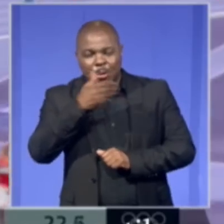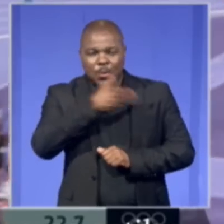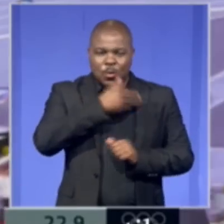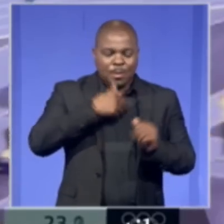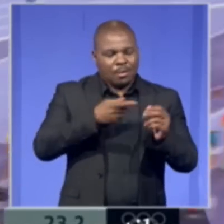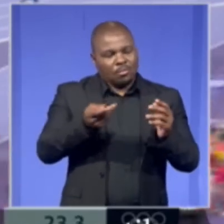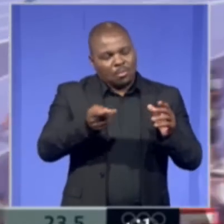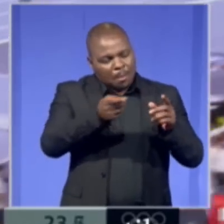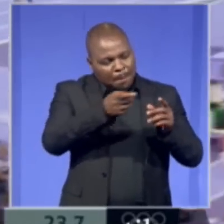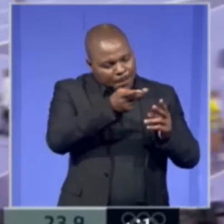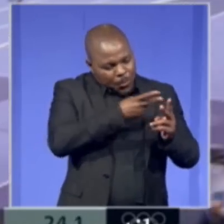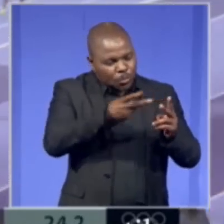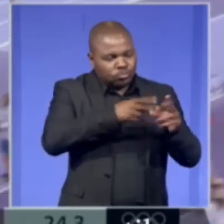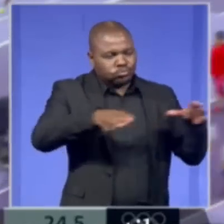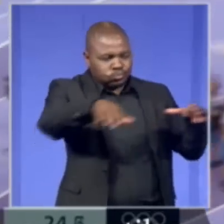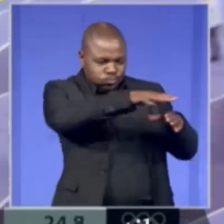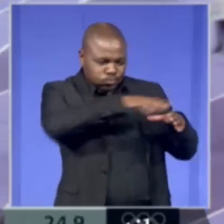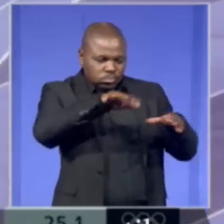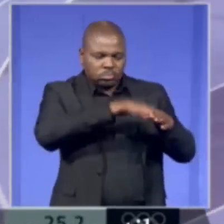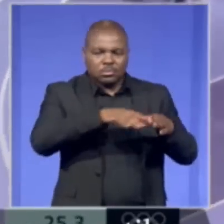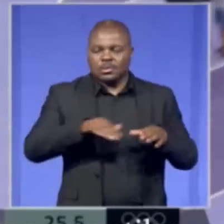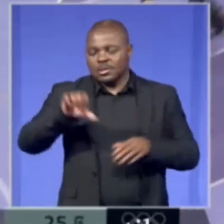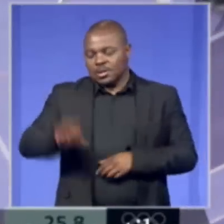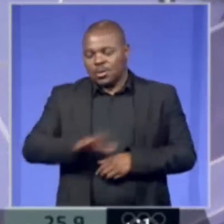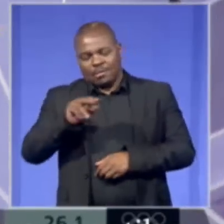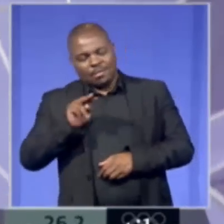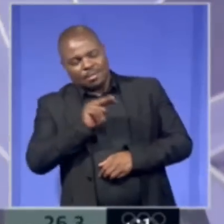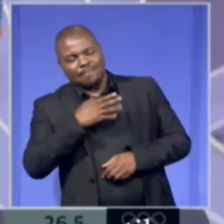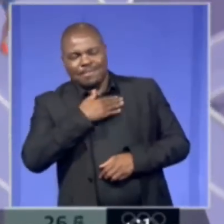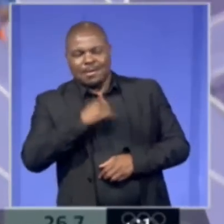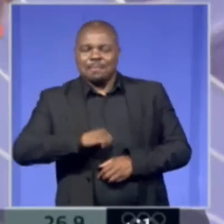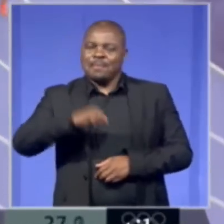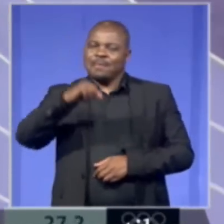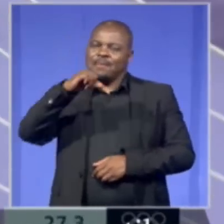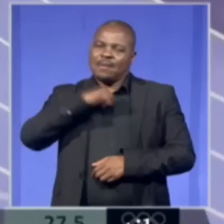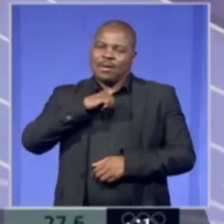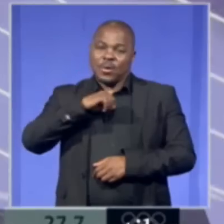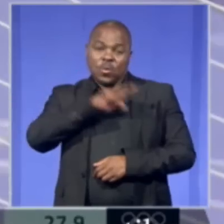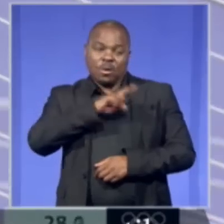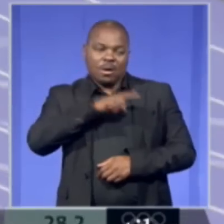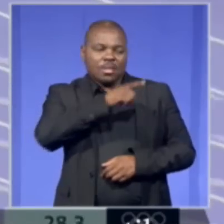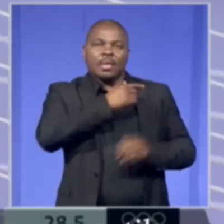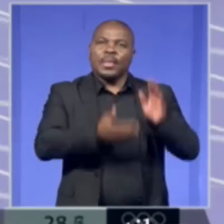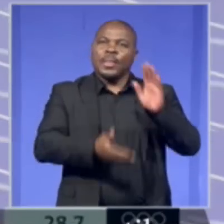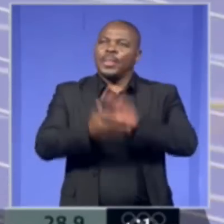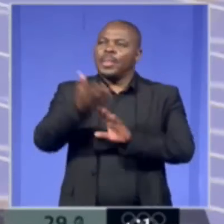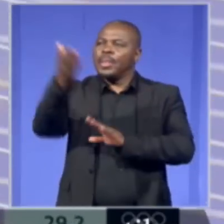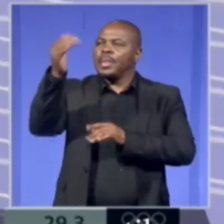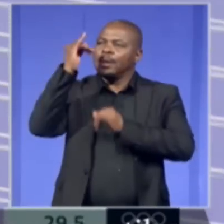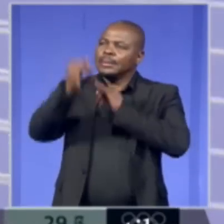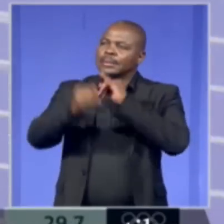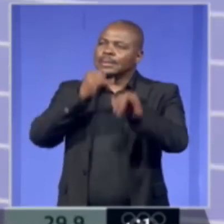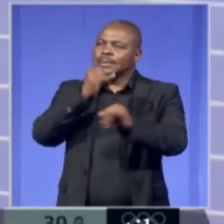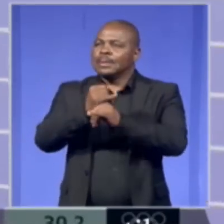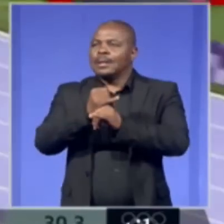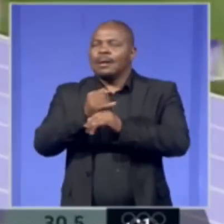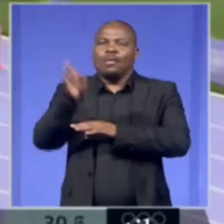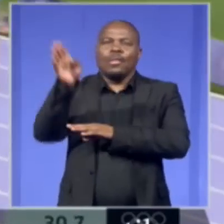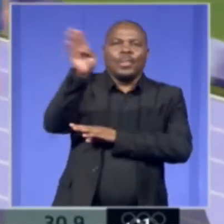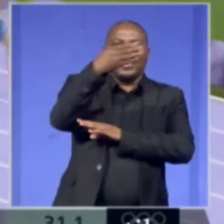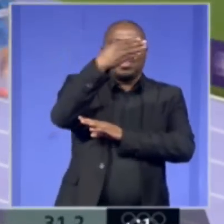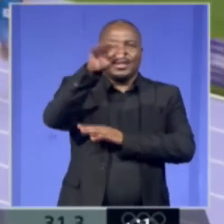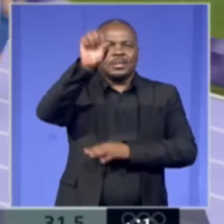country proud in the sporting field as they have flown the South African flag high in various parts